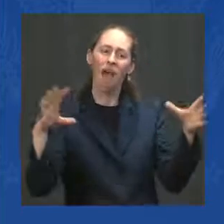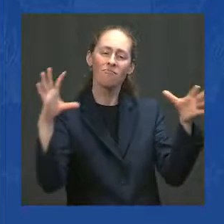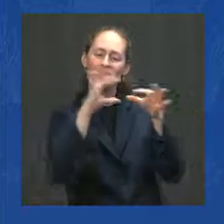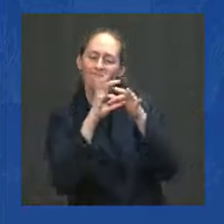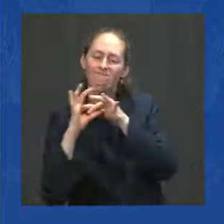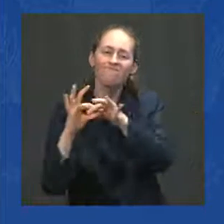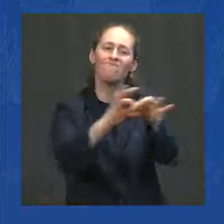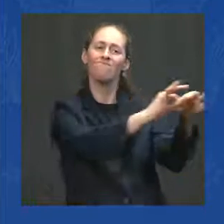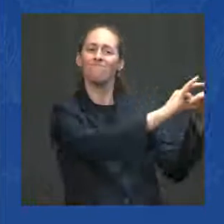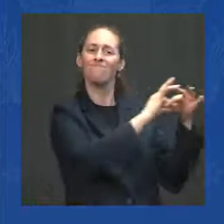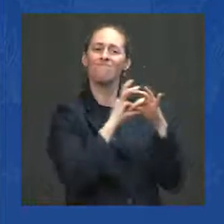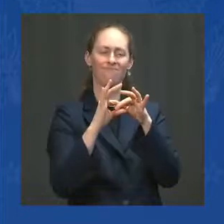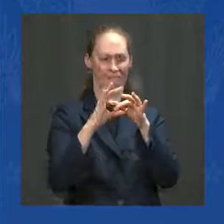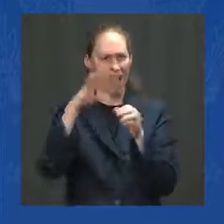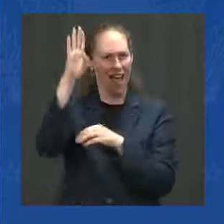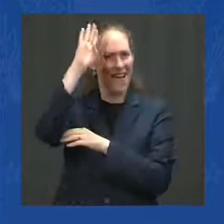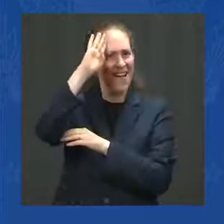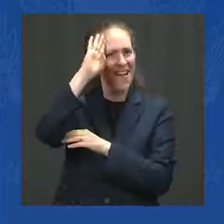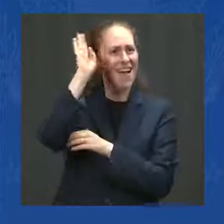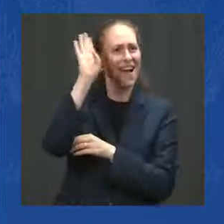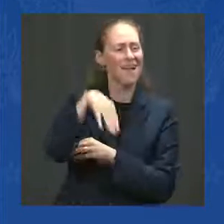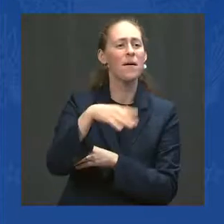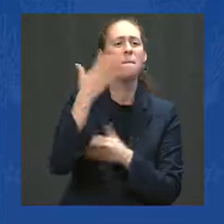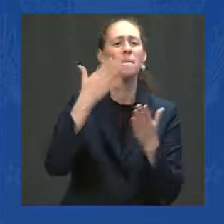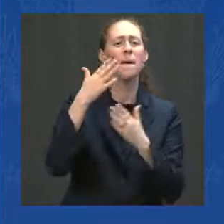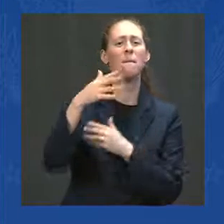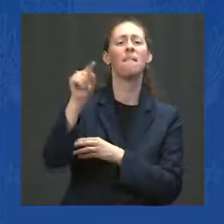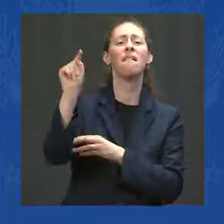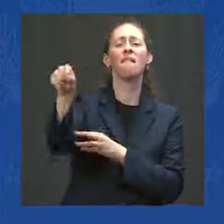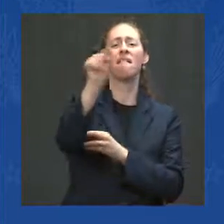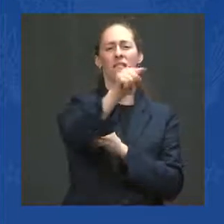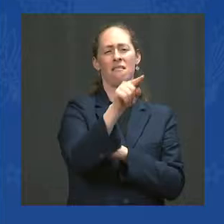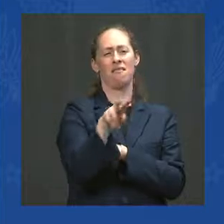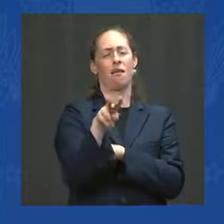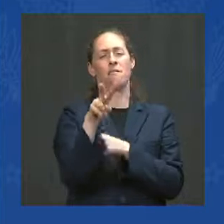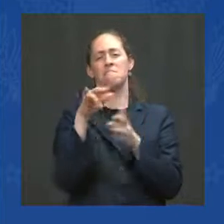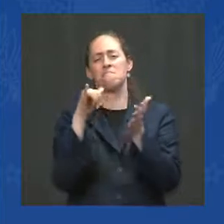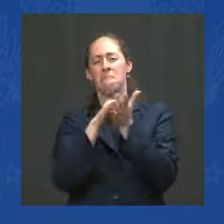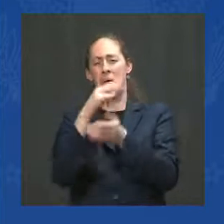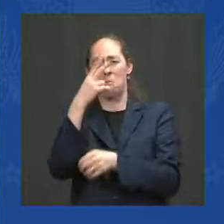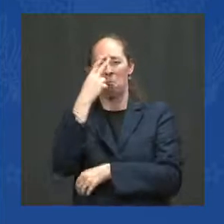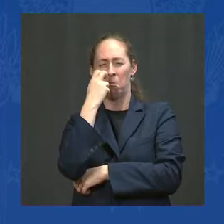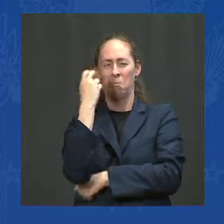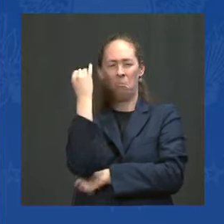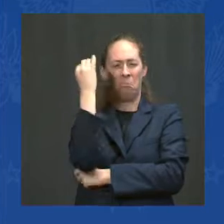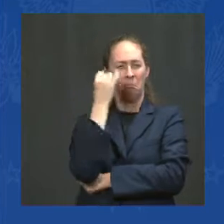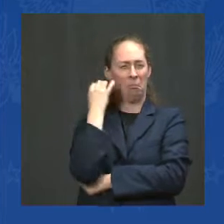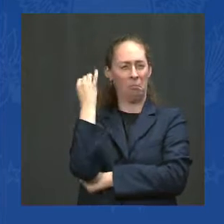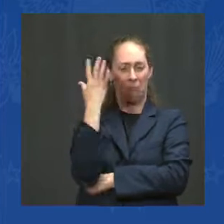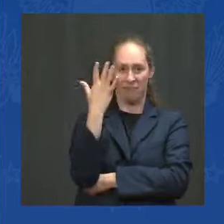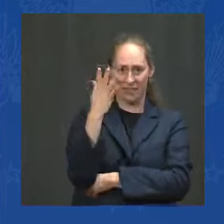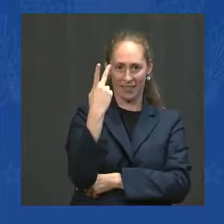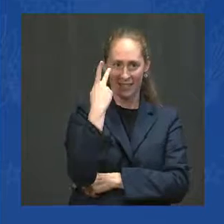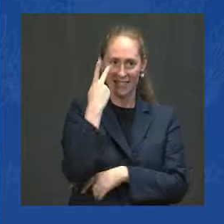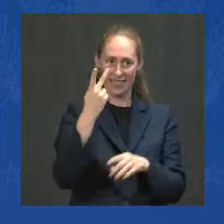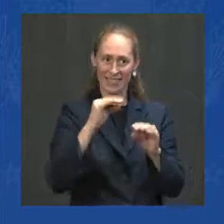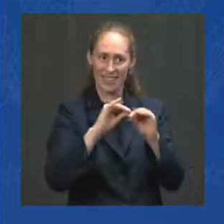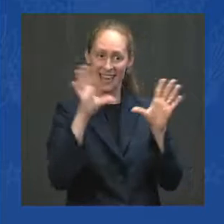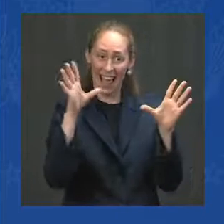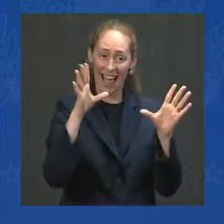people, some sitting in the audience here, didn't think this could happen. This bill is declared dead more often than